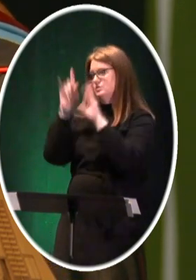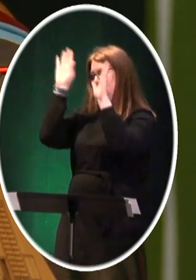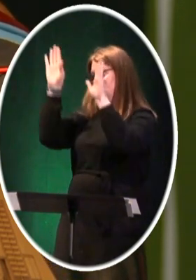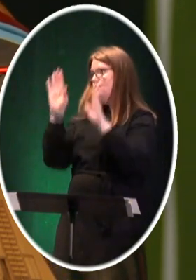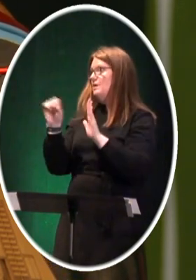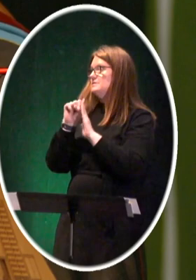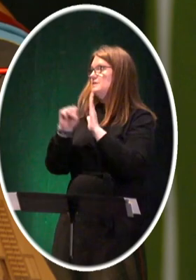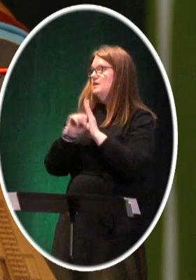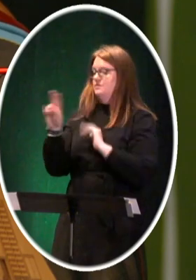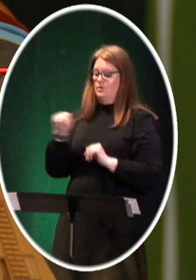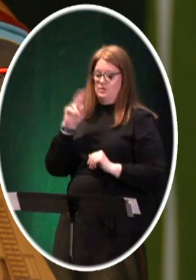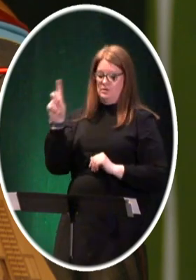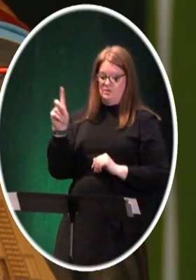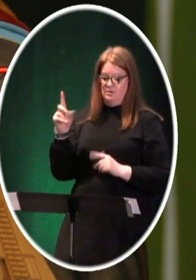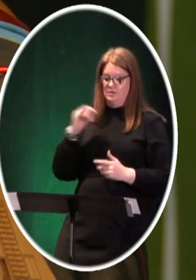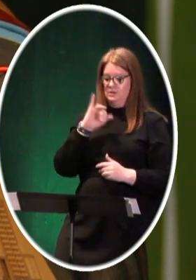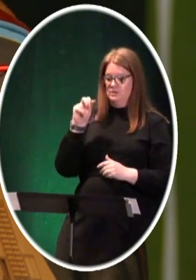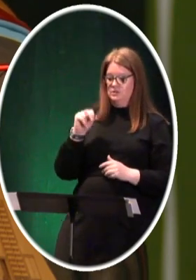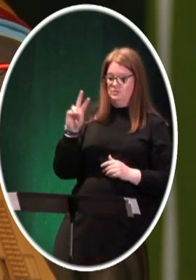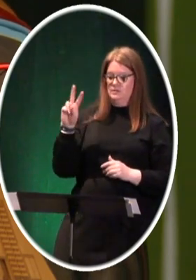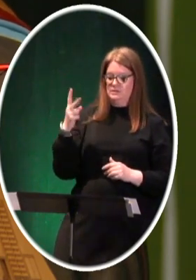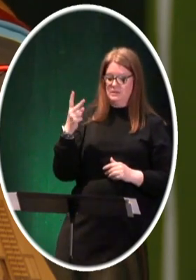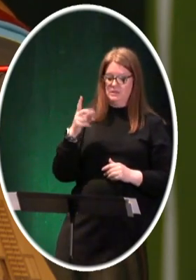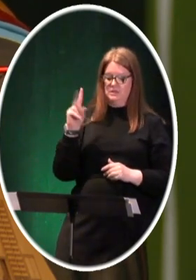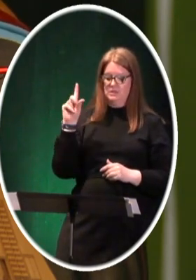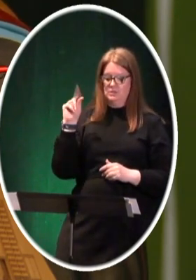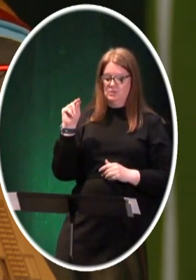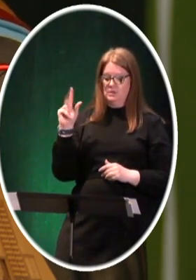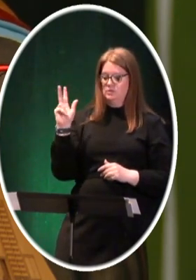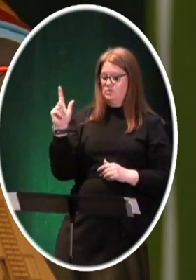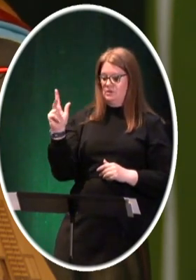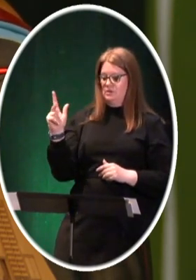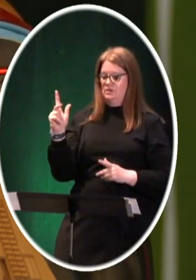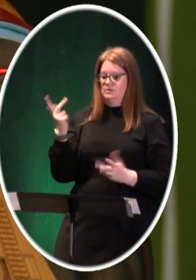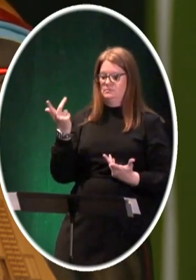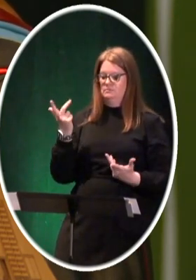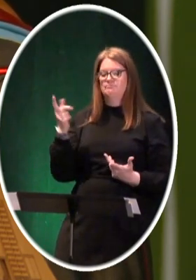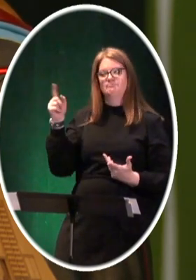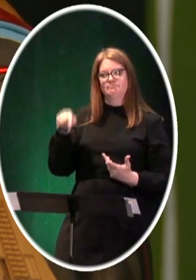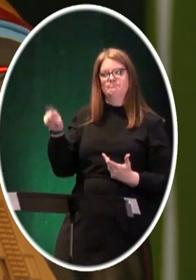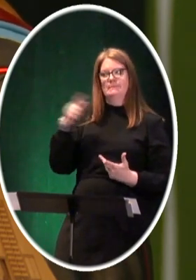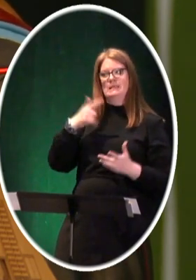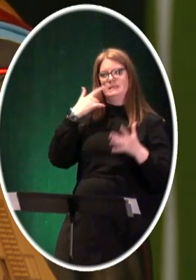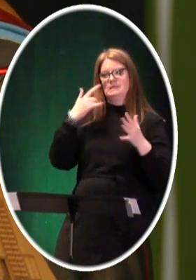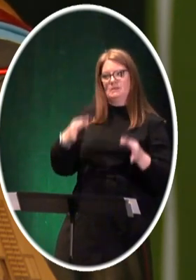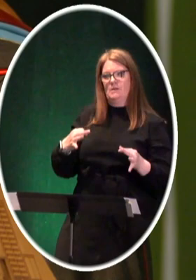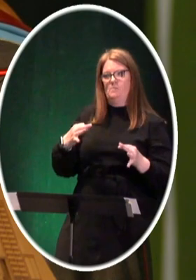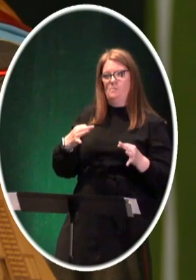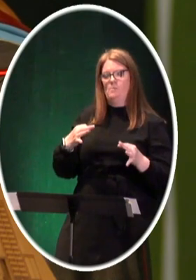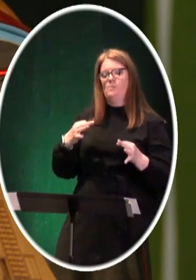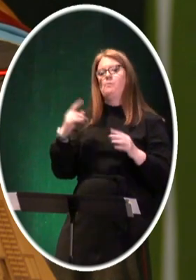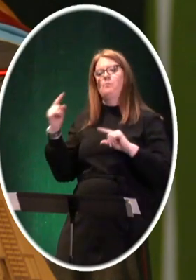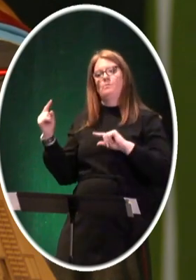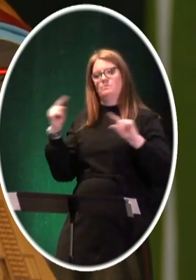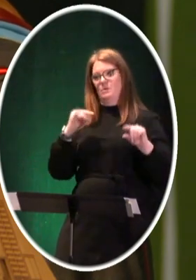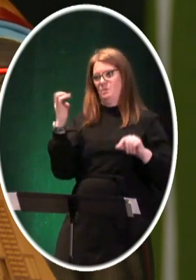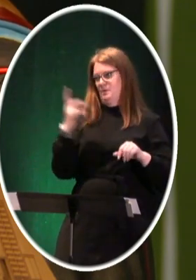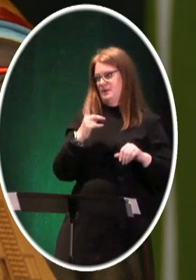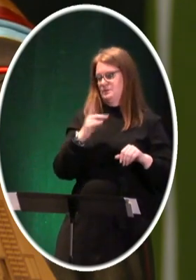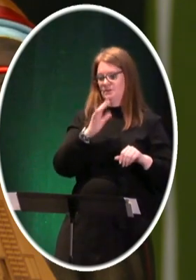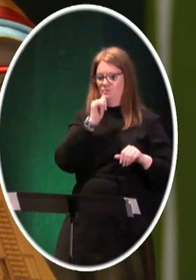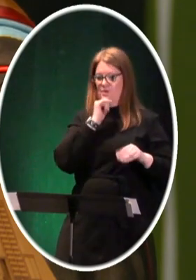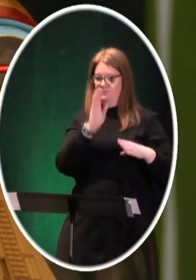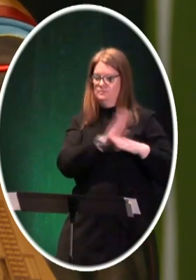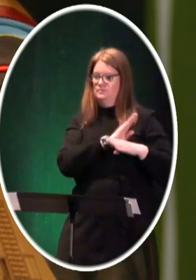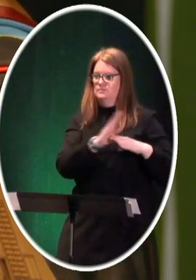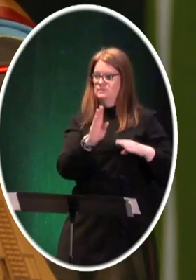Dakota until January 2, 2023, when he made the decision to return to the private sector and spend